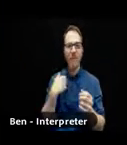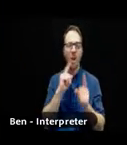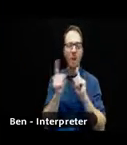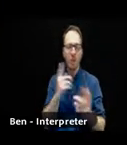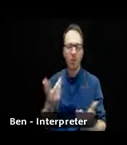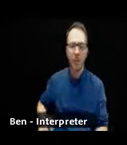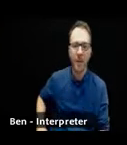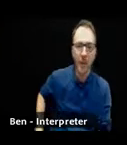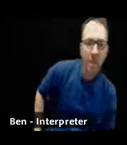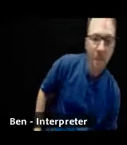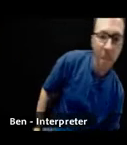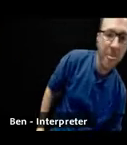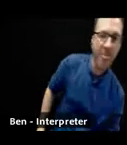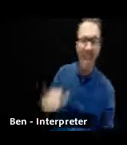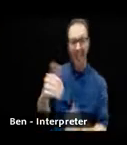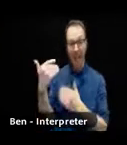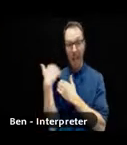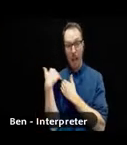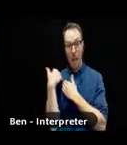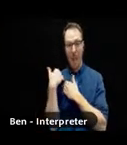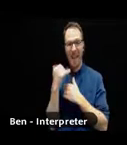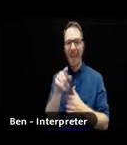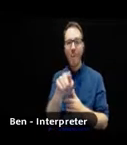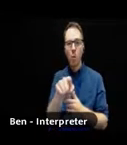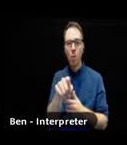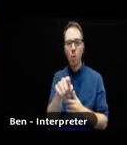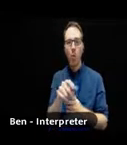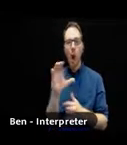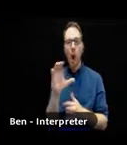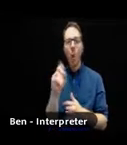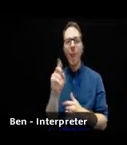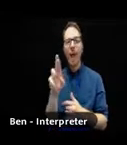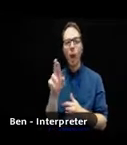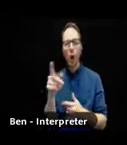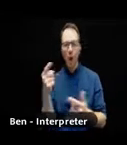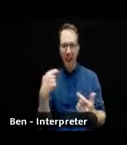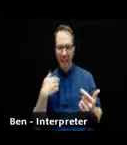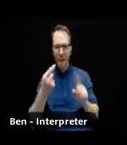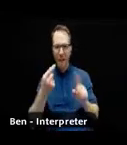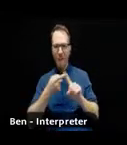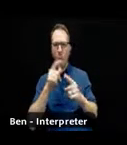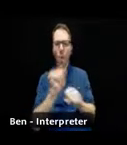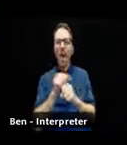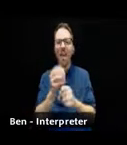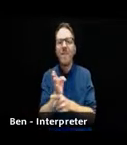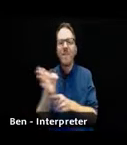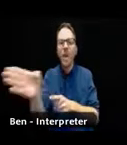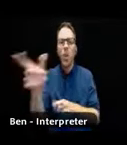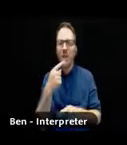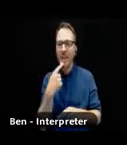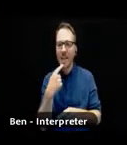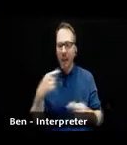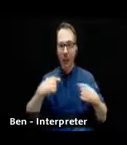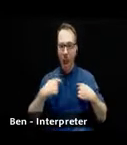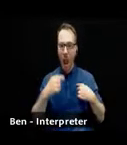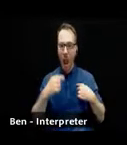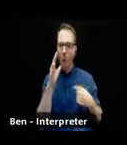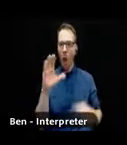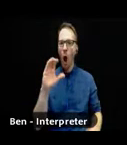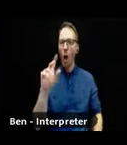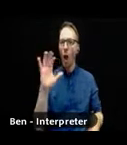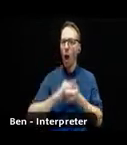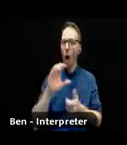That accountability, the capacity, if you are a colluder, you know you are, right? I have a friend who works in the field who says, I would collude.